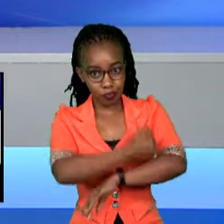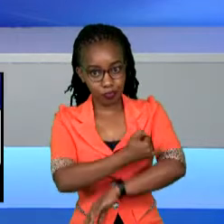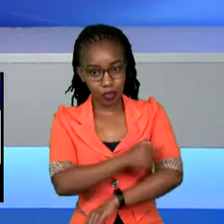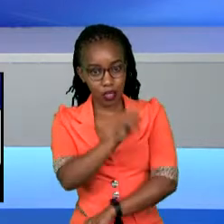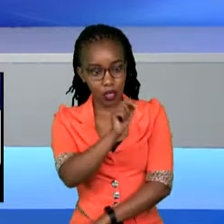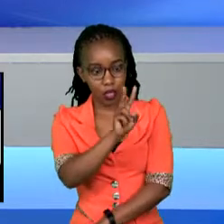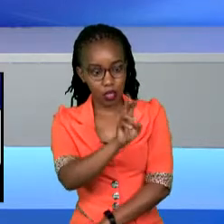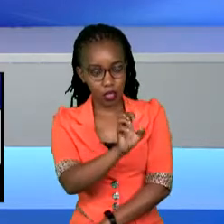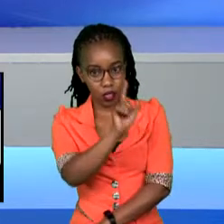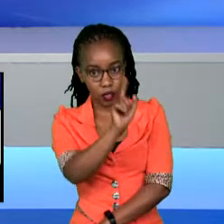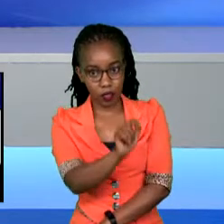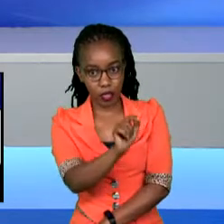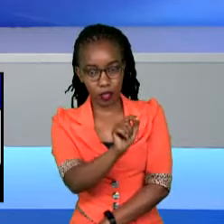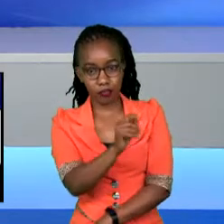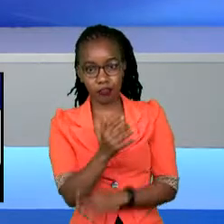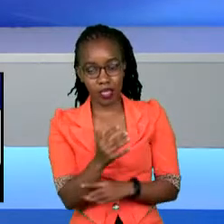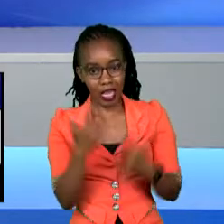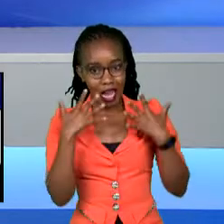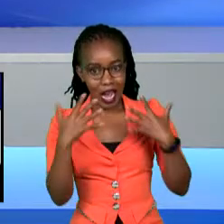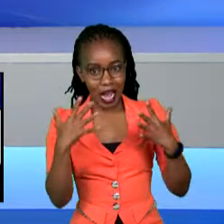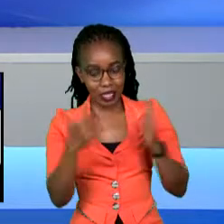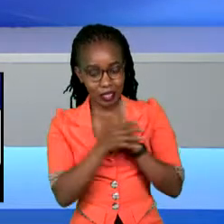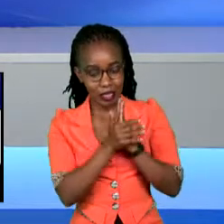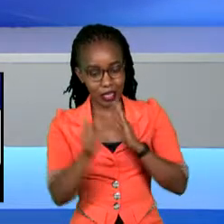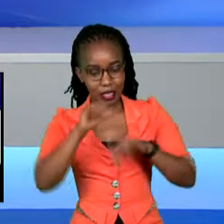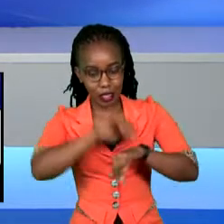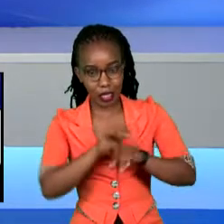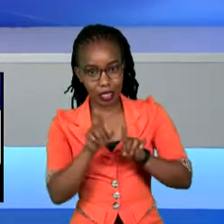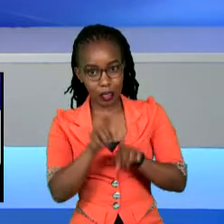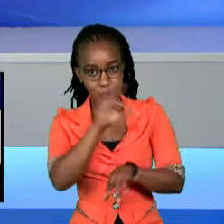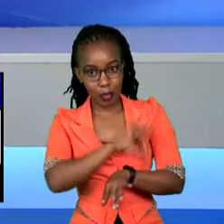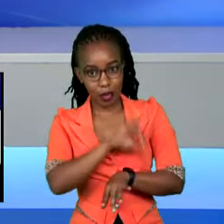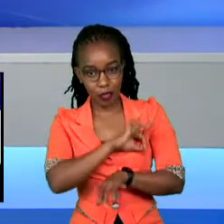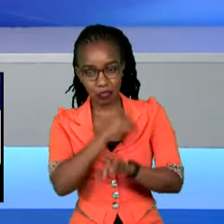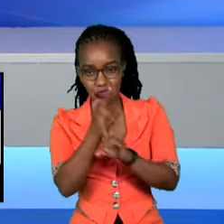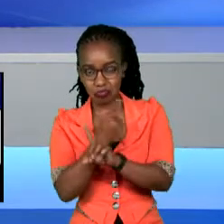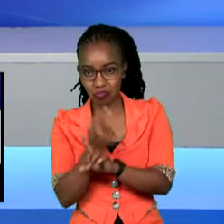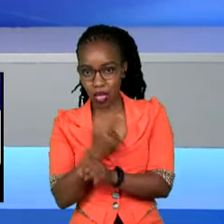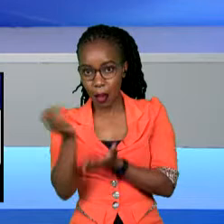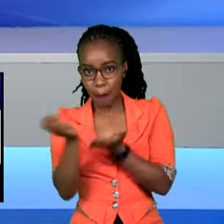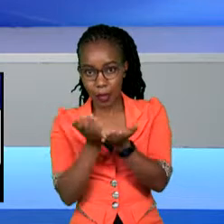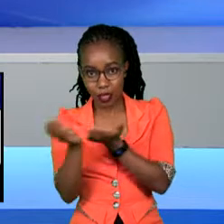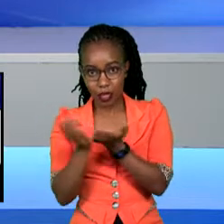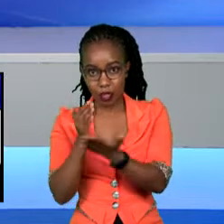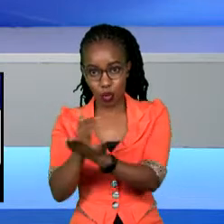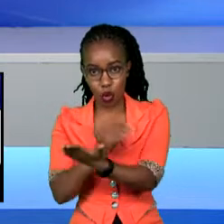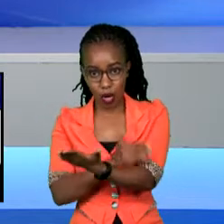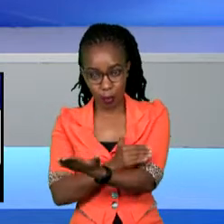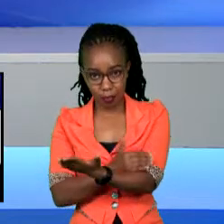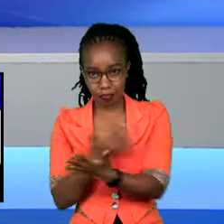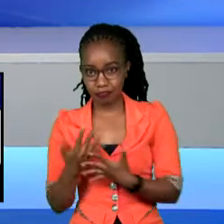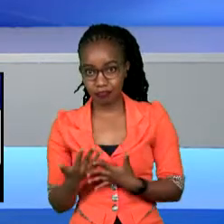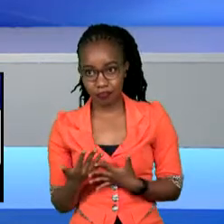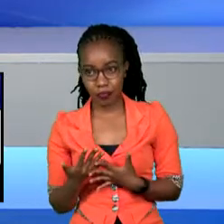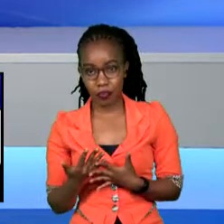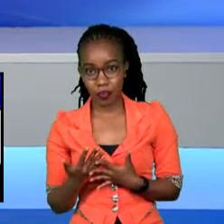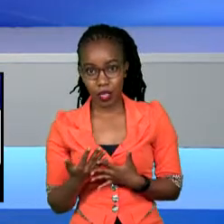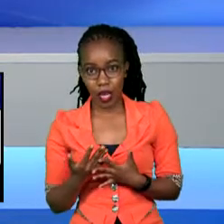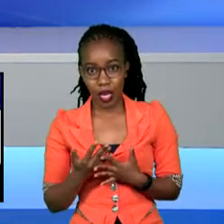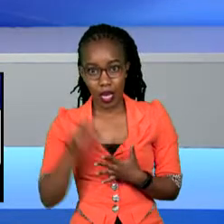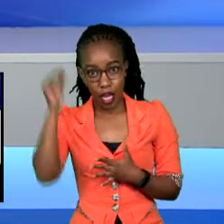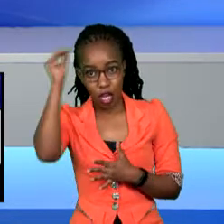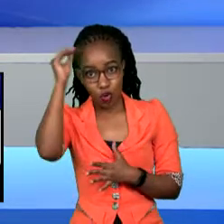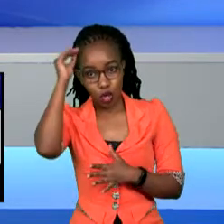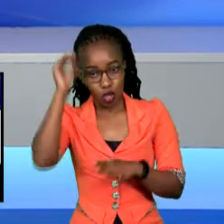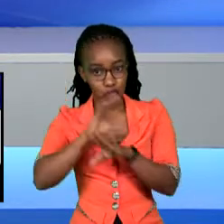TVETS, in order to acquire hands-on skills and benefit from various business startups programs. Additionally, with e-learning also